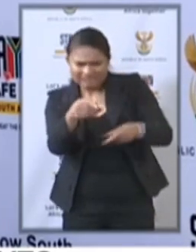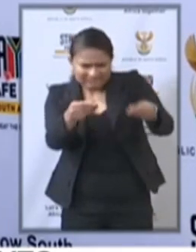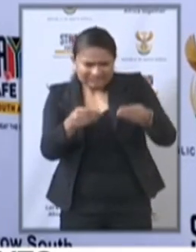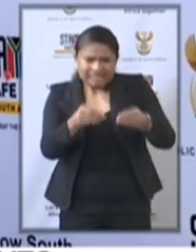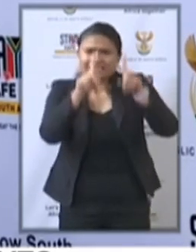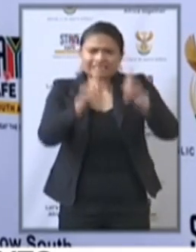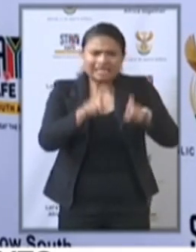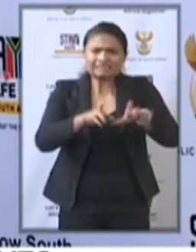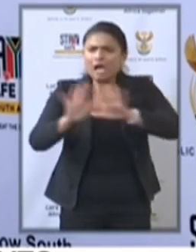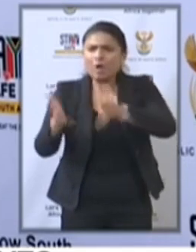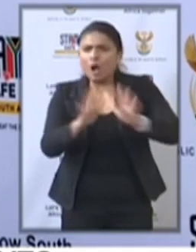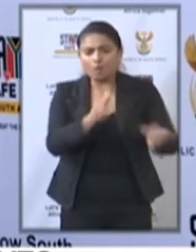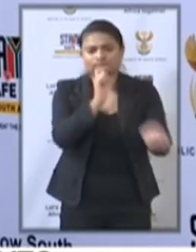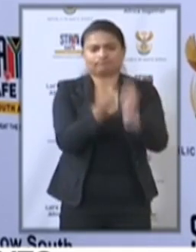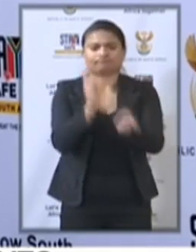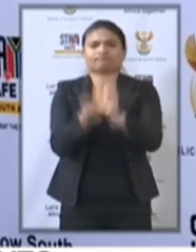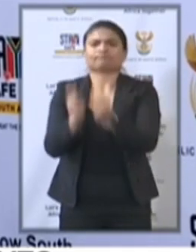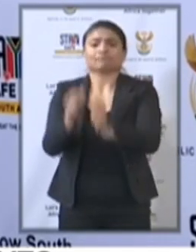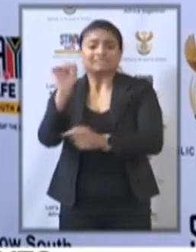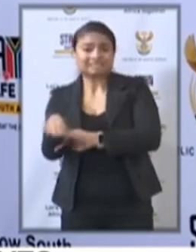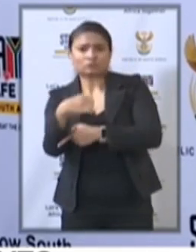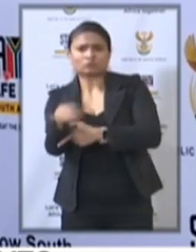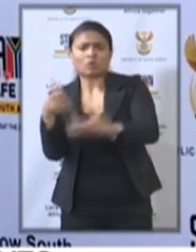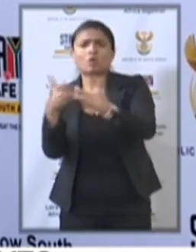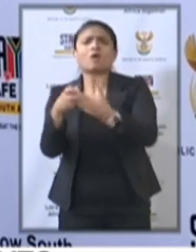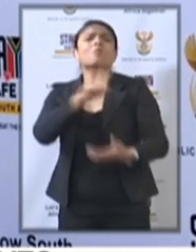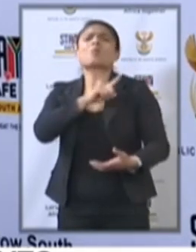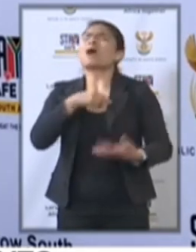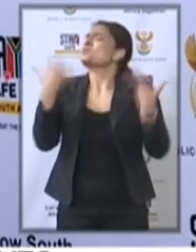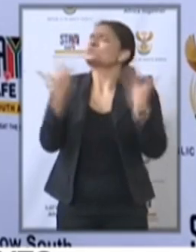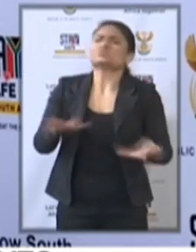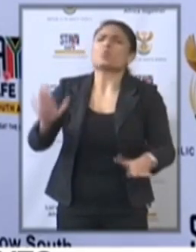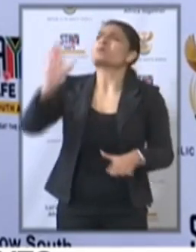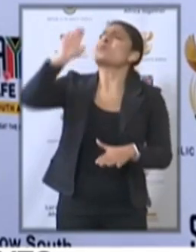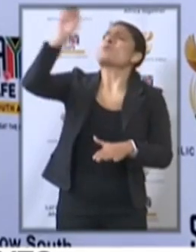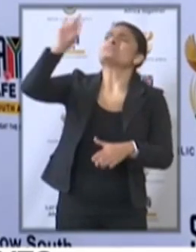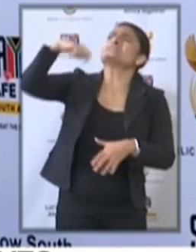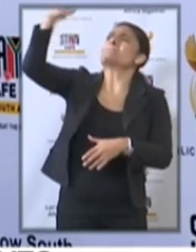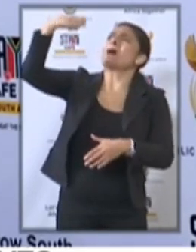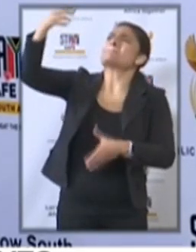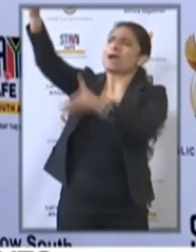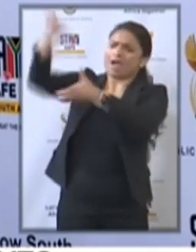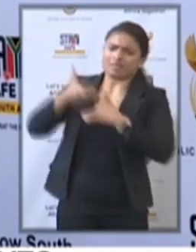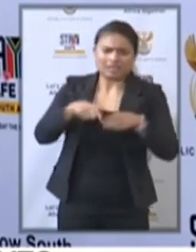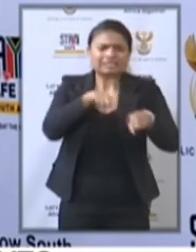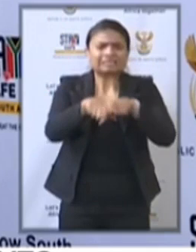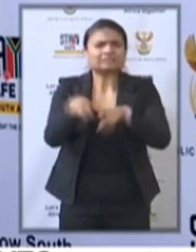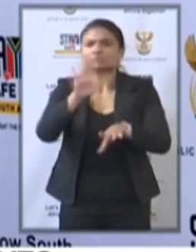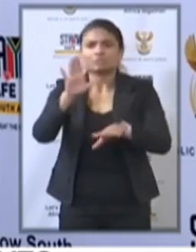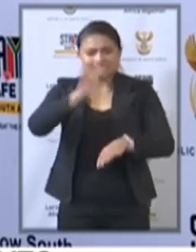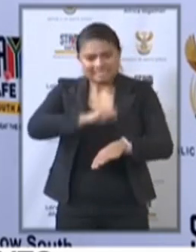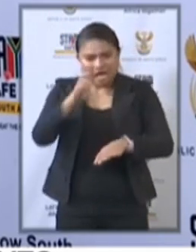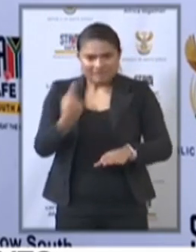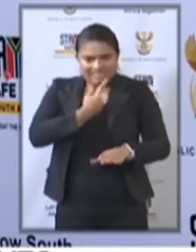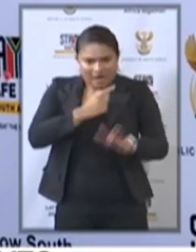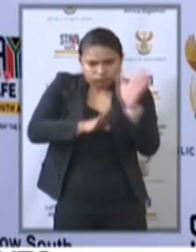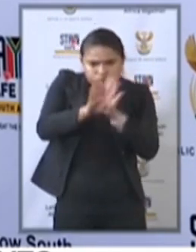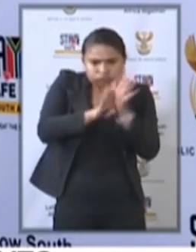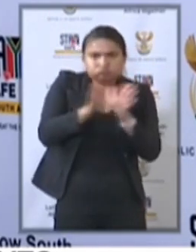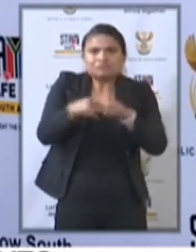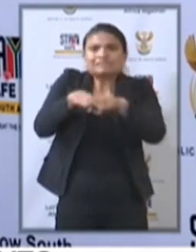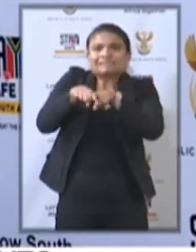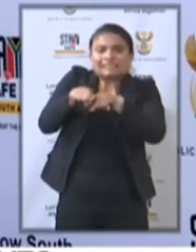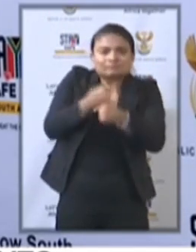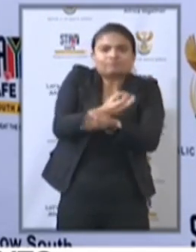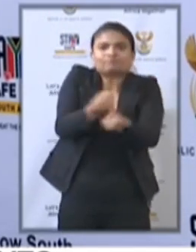facilitate locally manufactured reagents and testing kits so as to address the bottlenecks